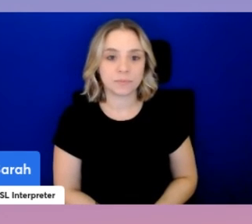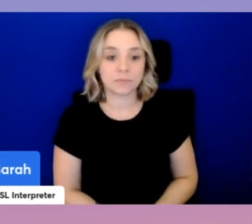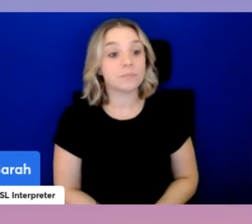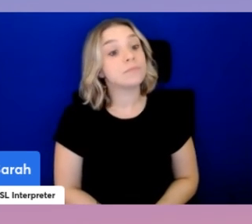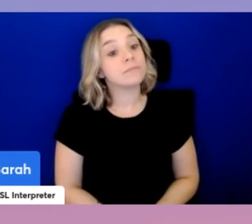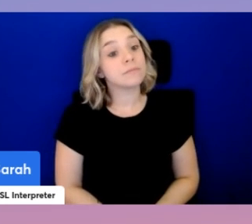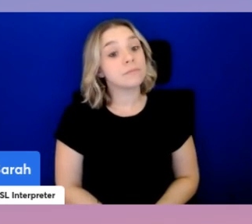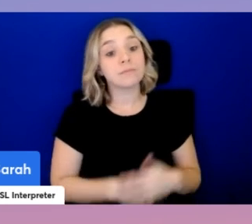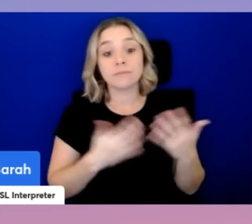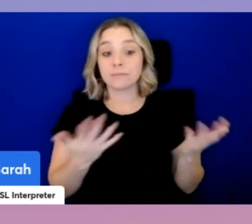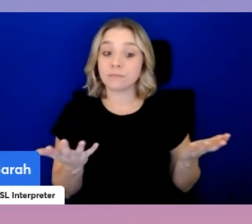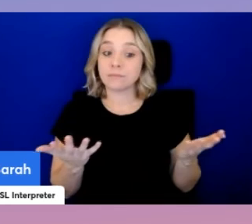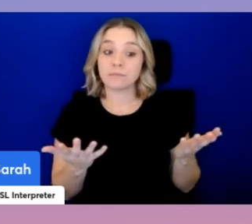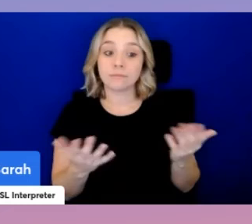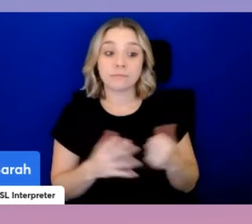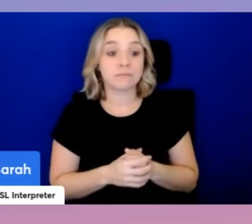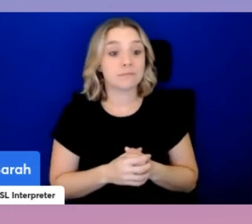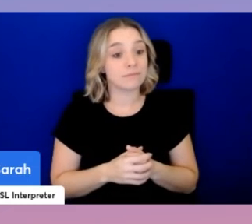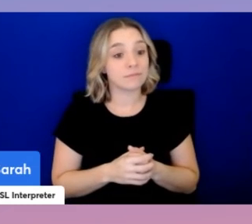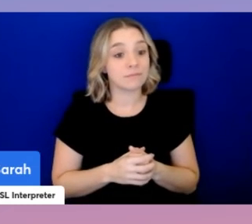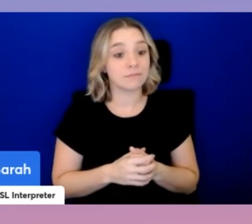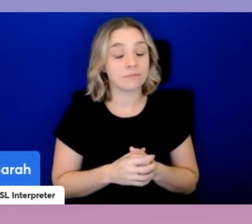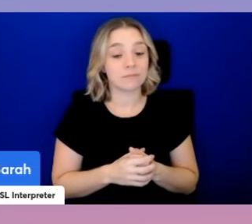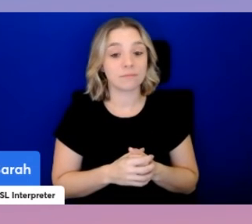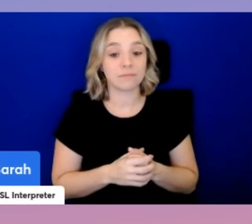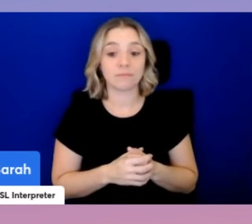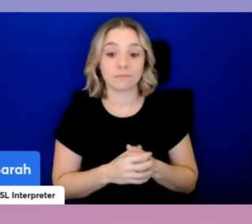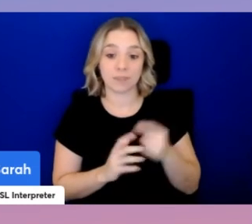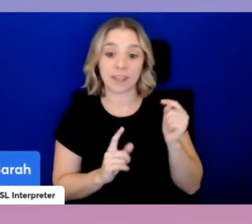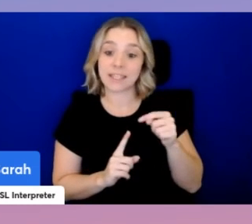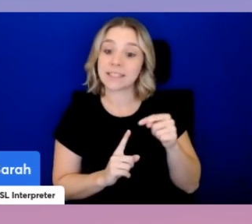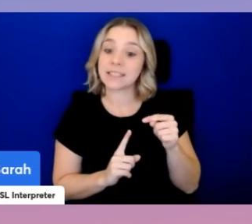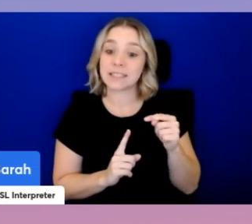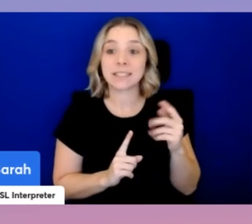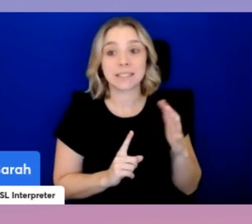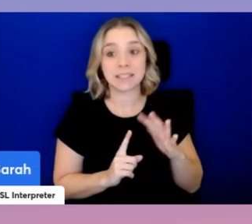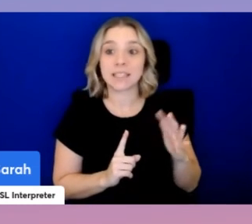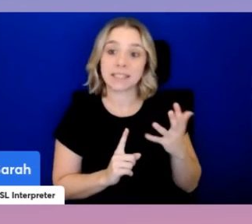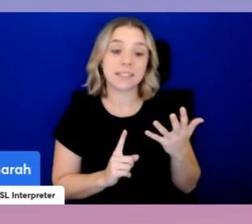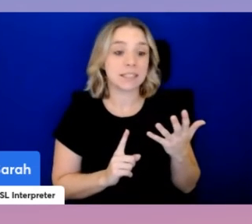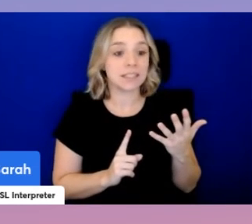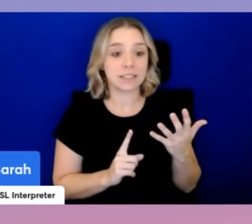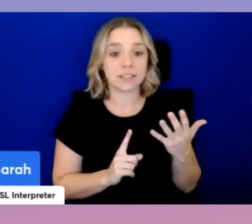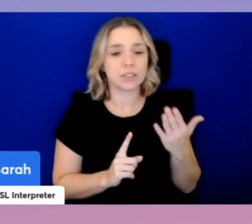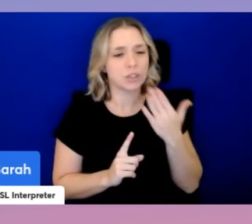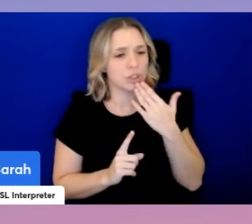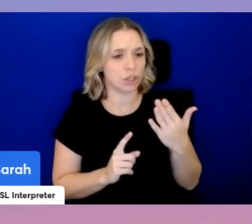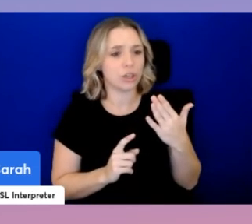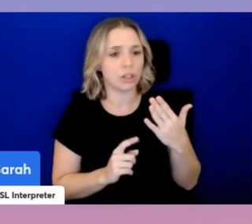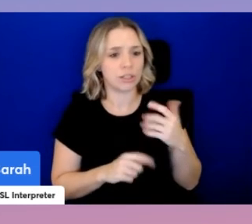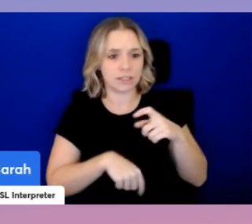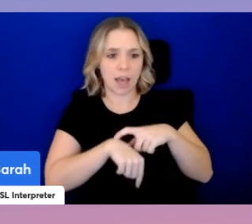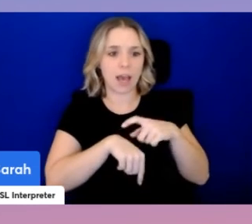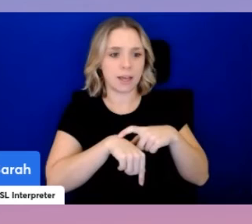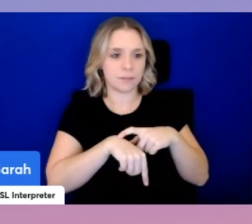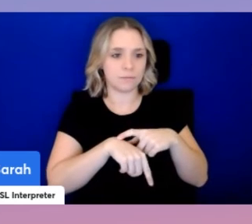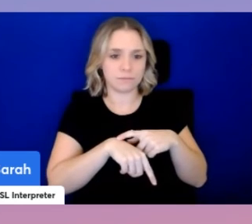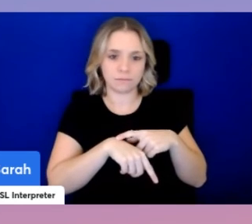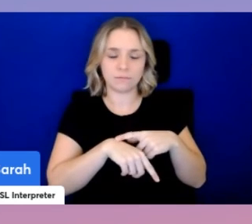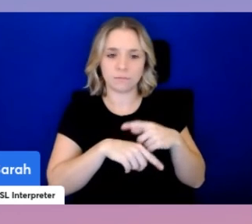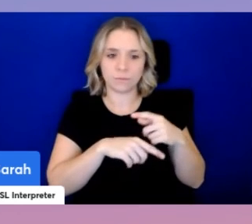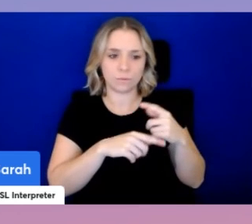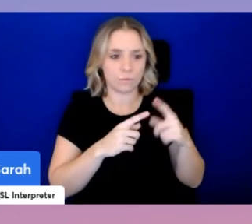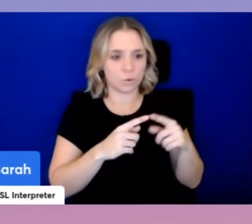So I think this is a good point where we